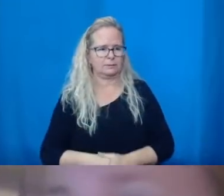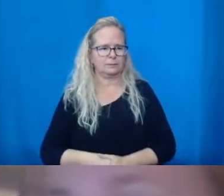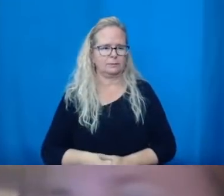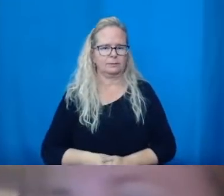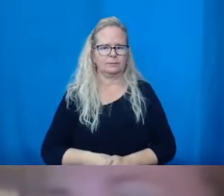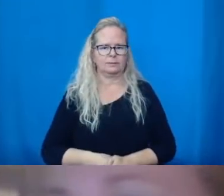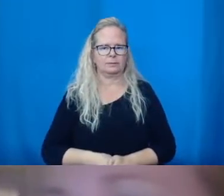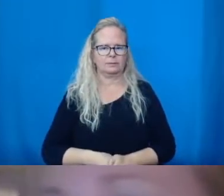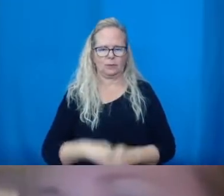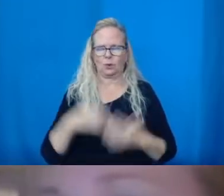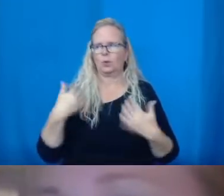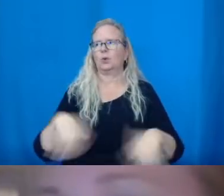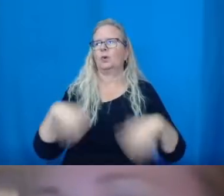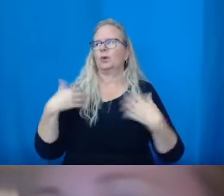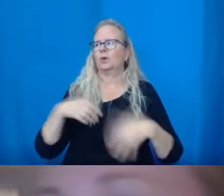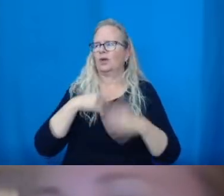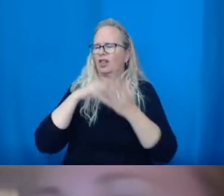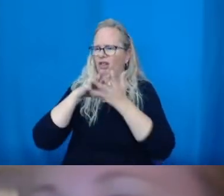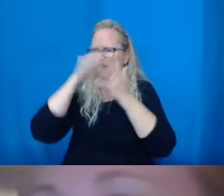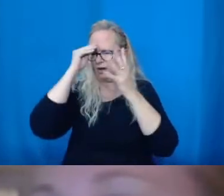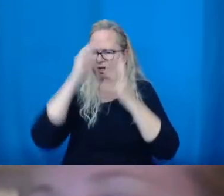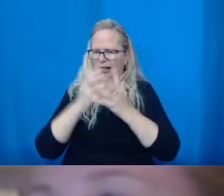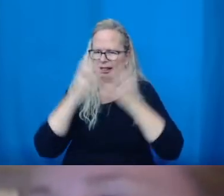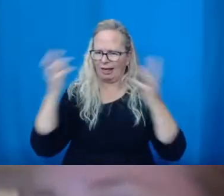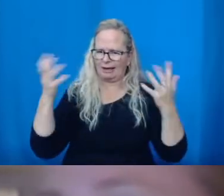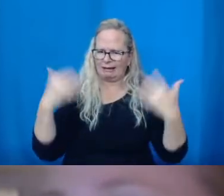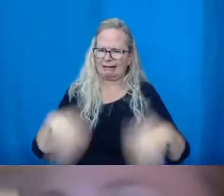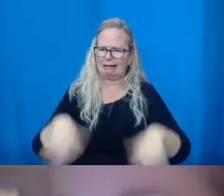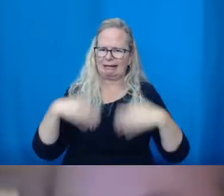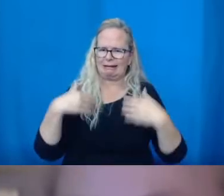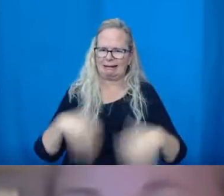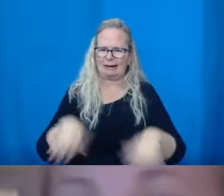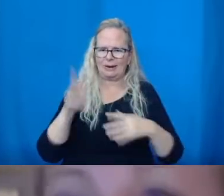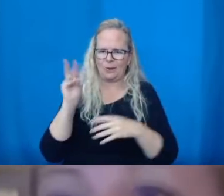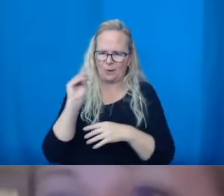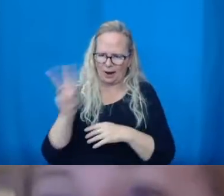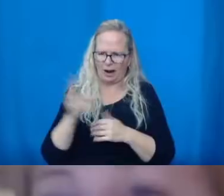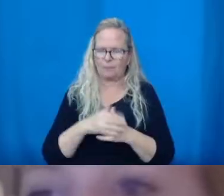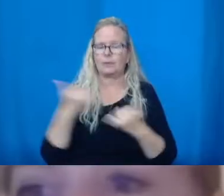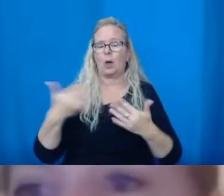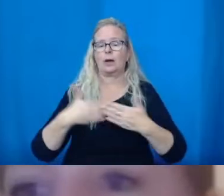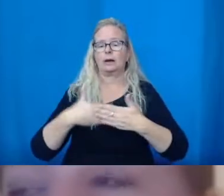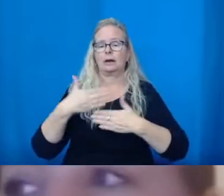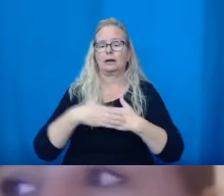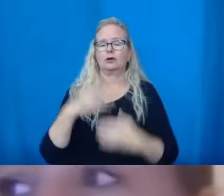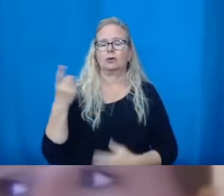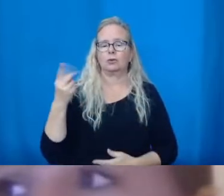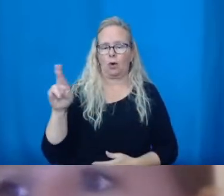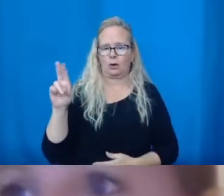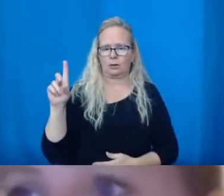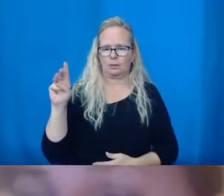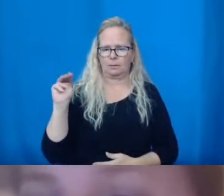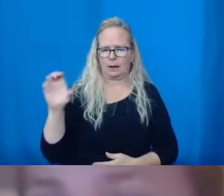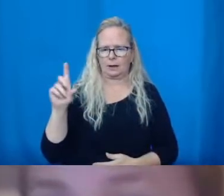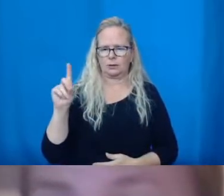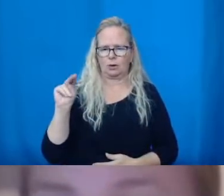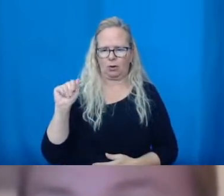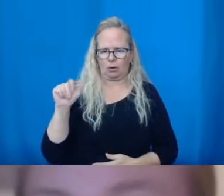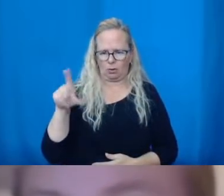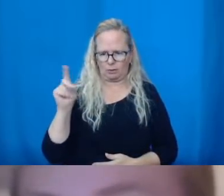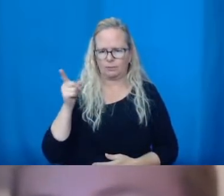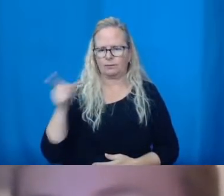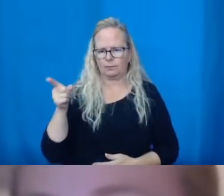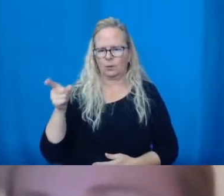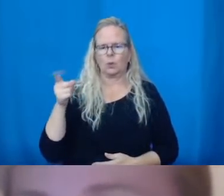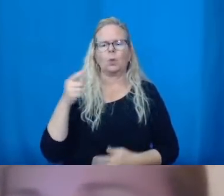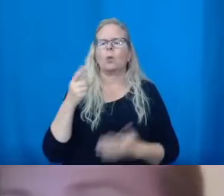selection of masks and respirators once we are done and see which ones work for my face the best. Thank you so very much, Dr. McDonald, for